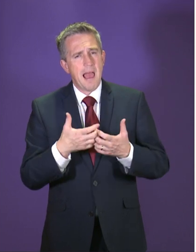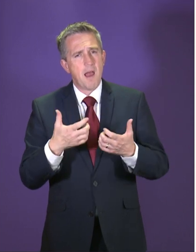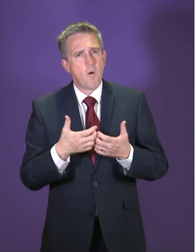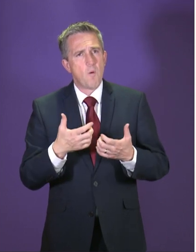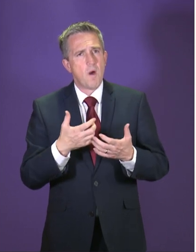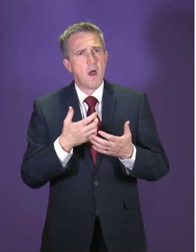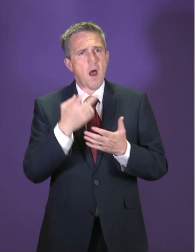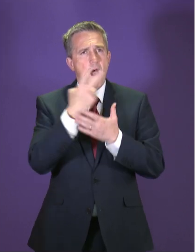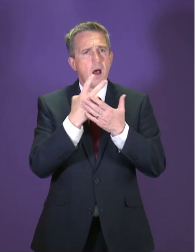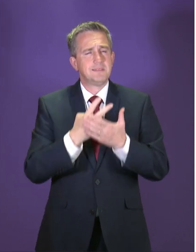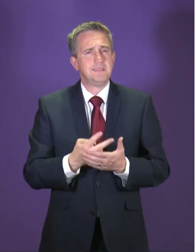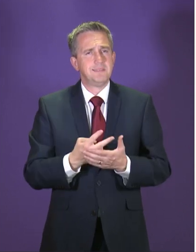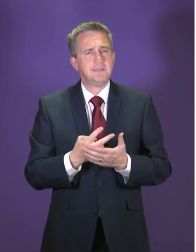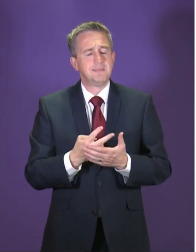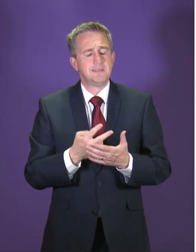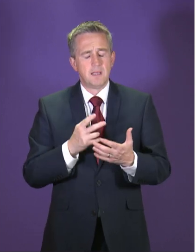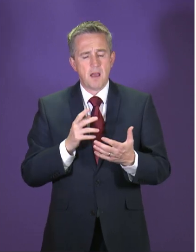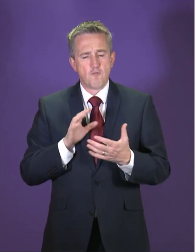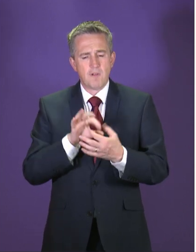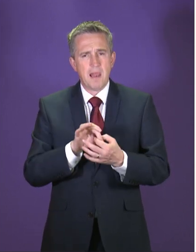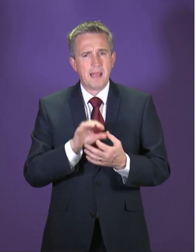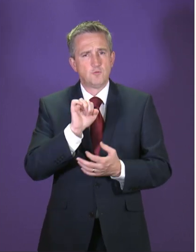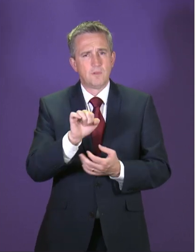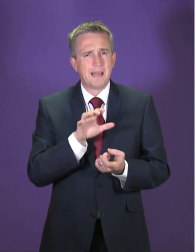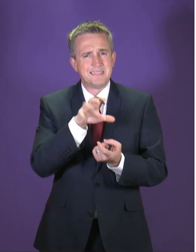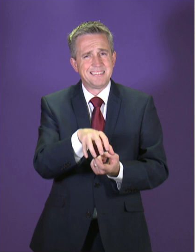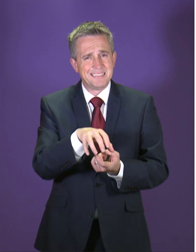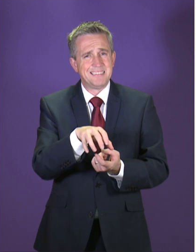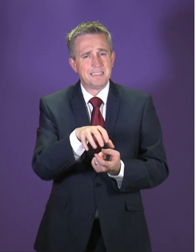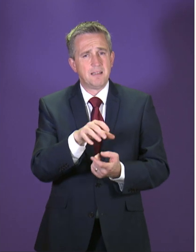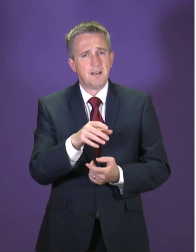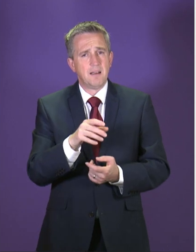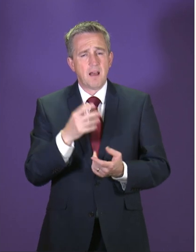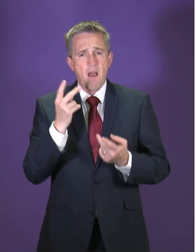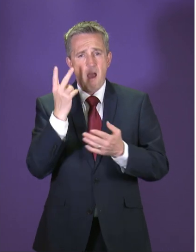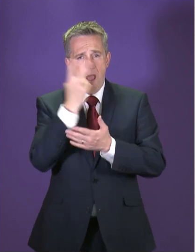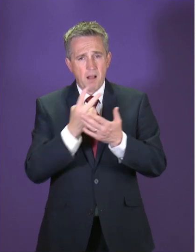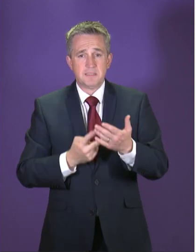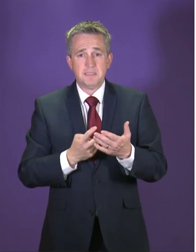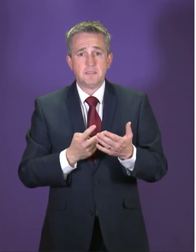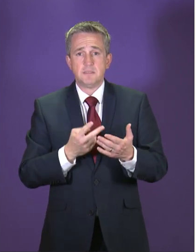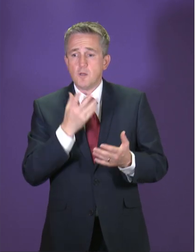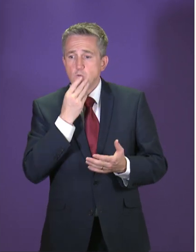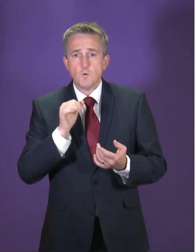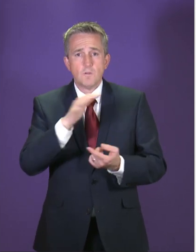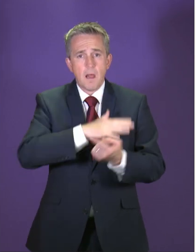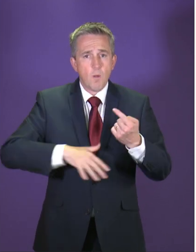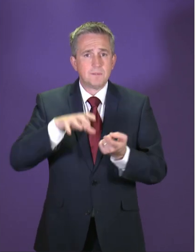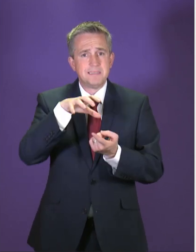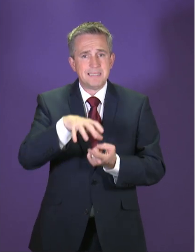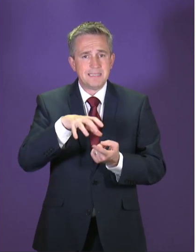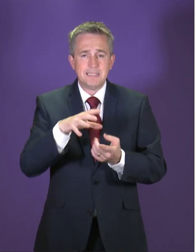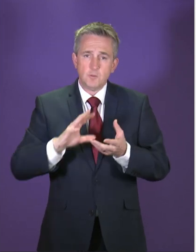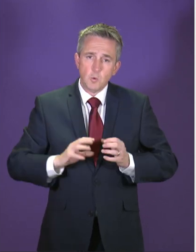thinking about their relation to the city, which is that it's actually a source of material for making art, that it's a